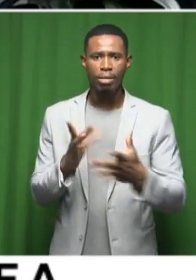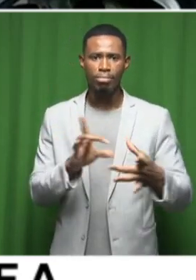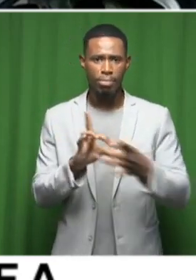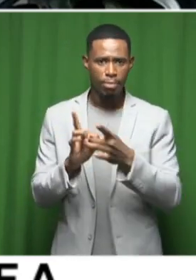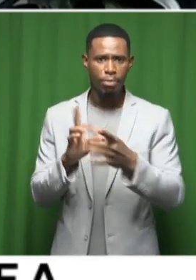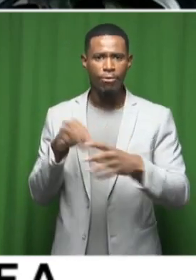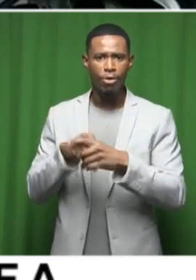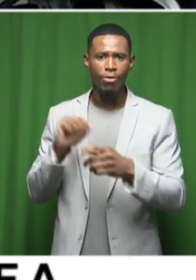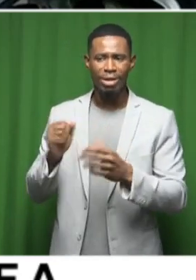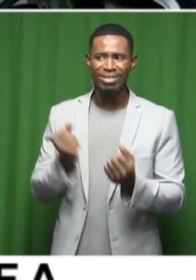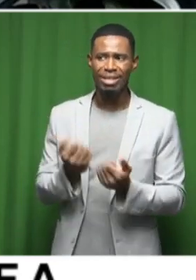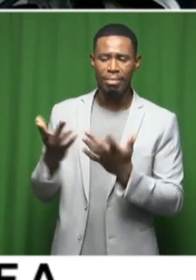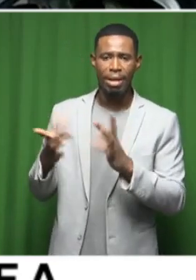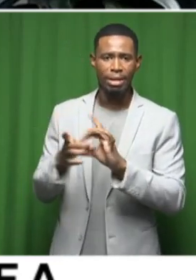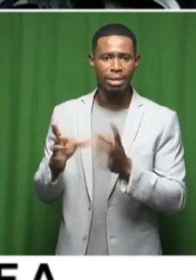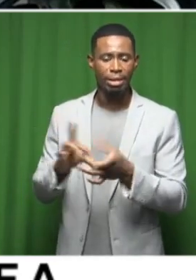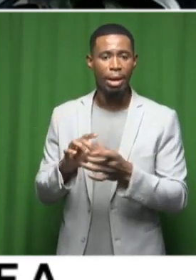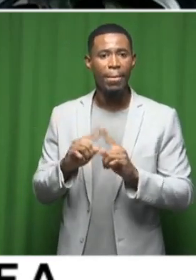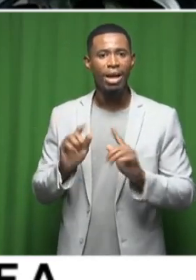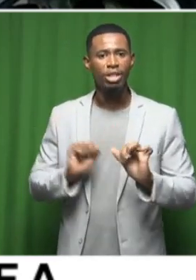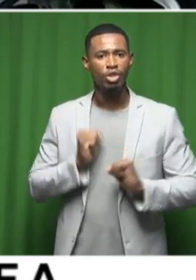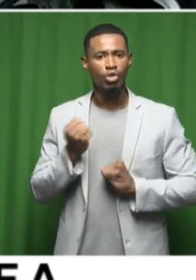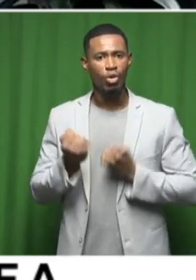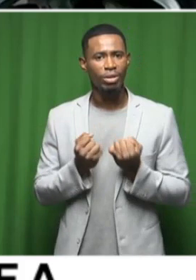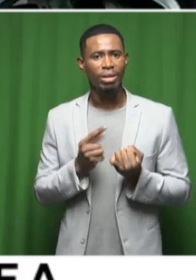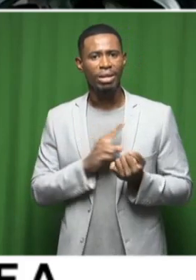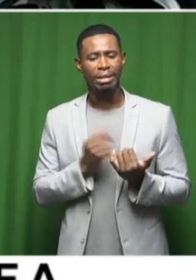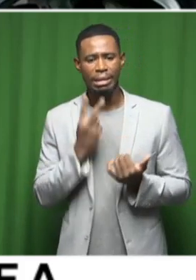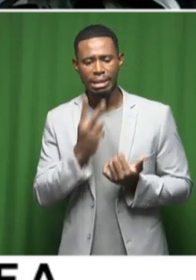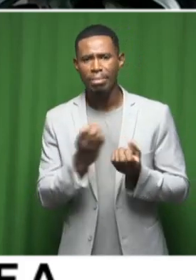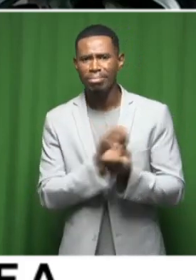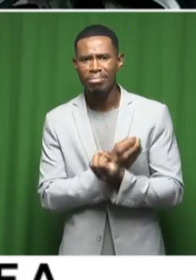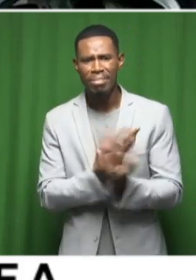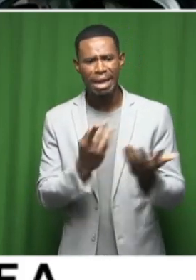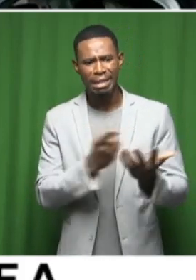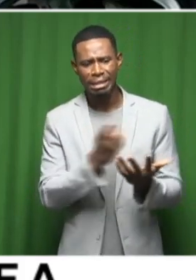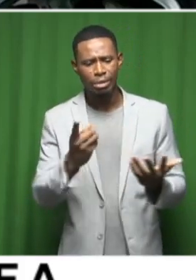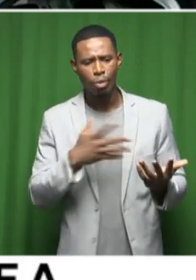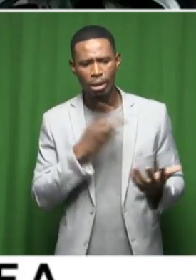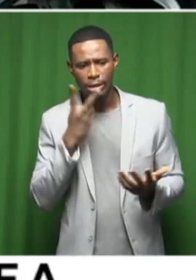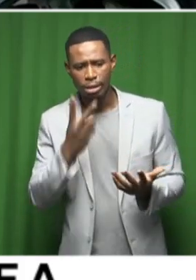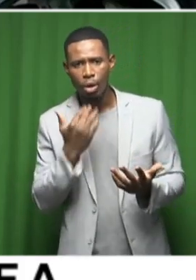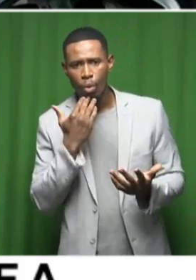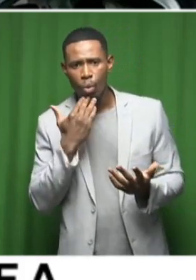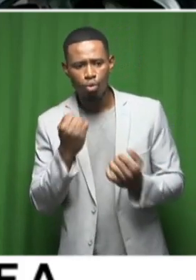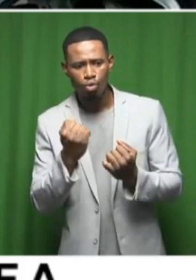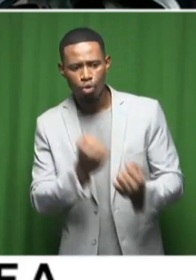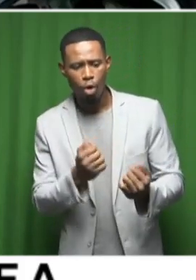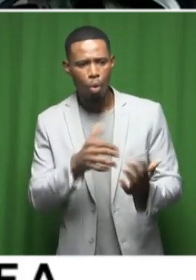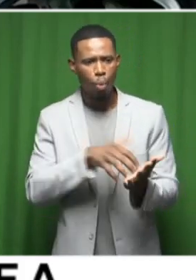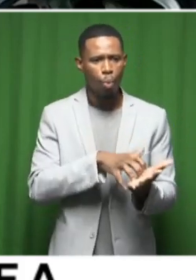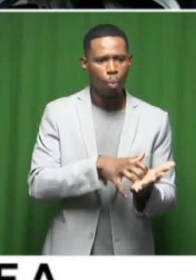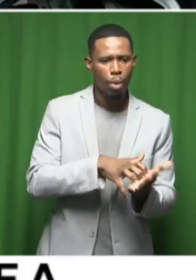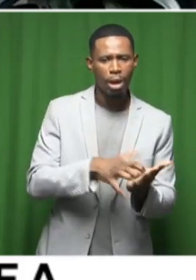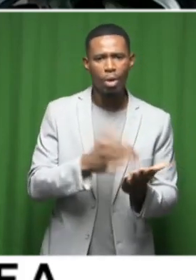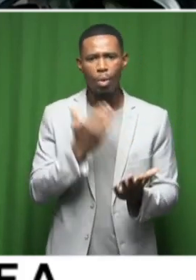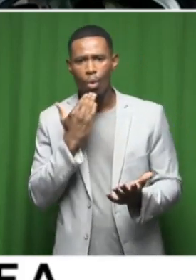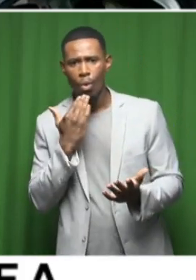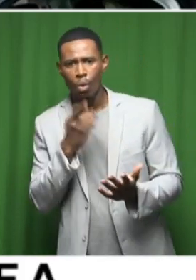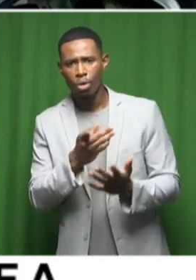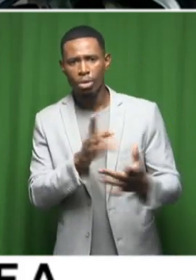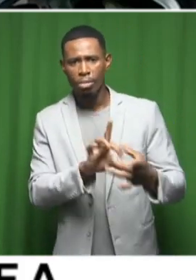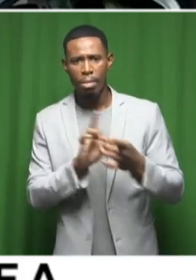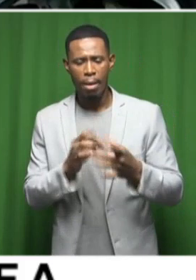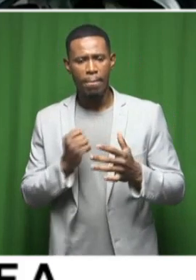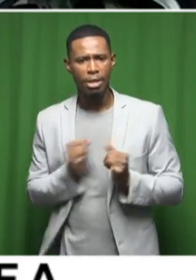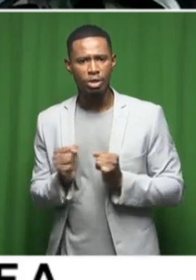chain, but struggle because there's so many, and how do you sift through the weaker firms compared to the stronger firms and ones that are aligned to your